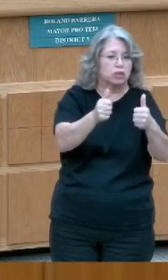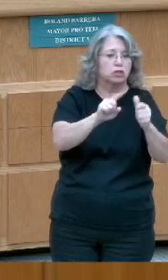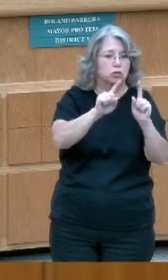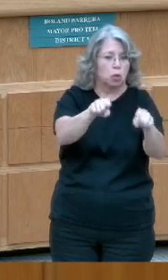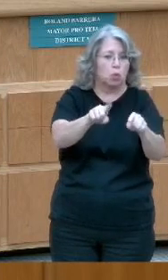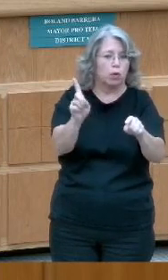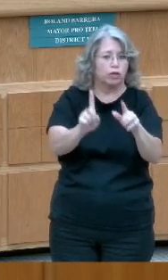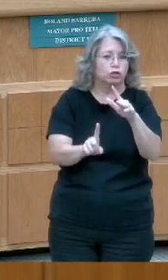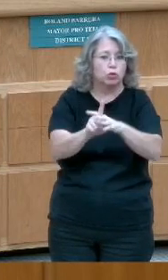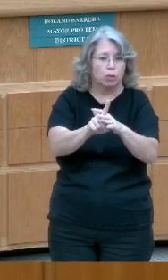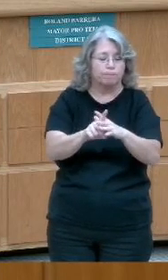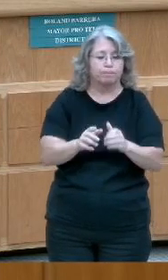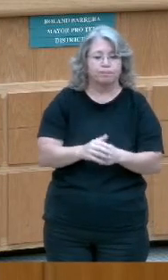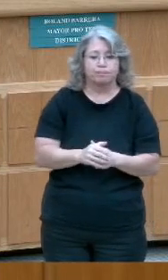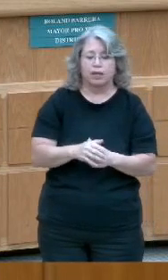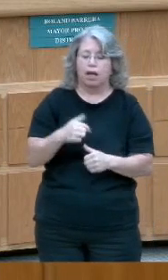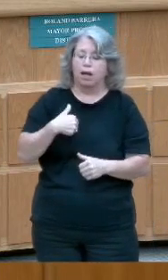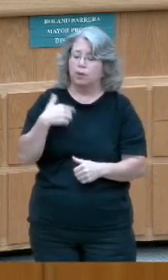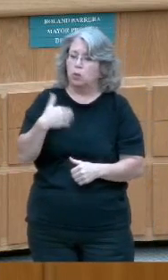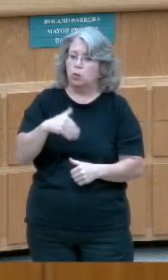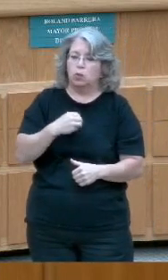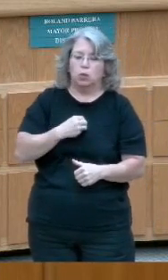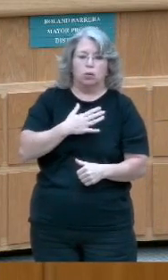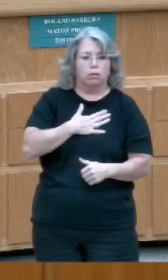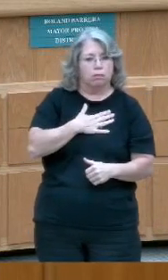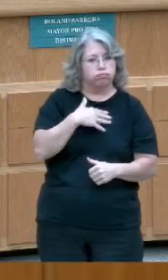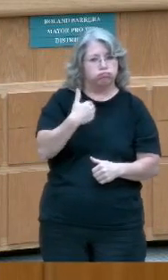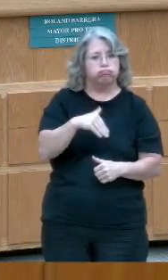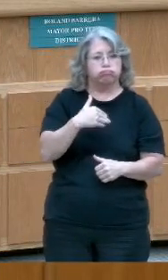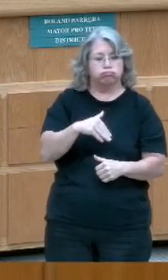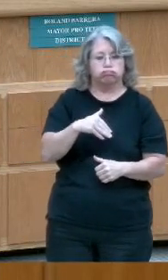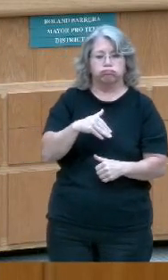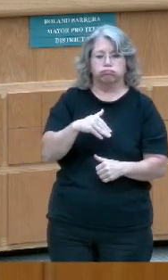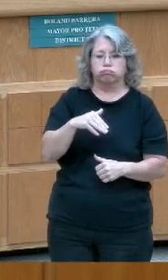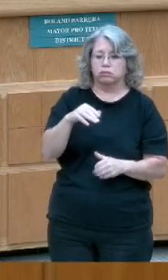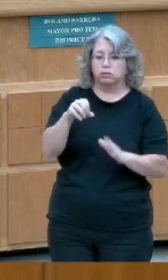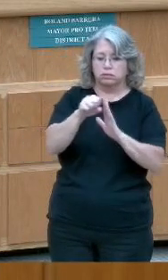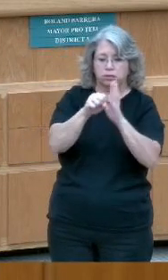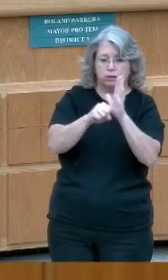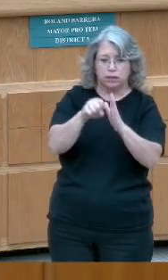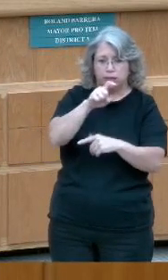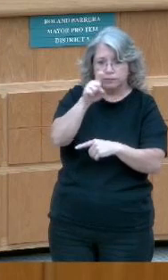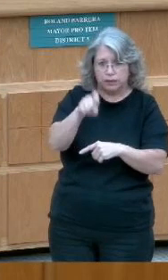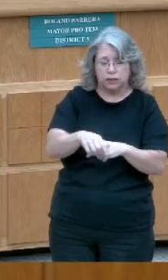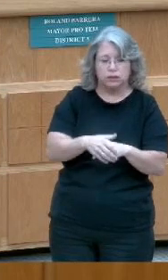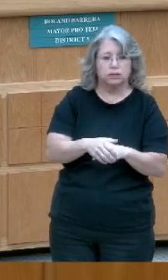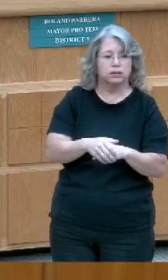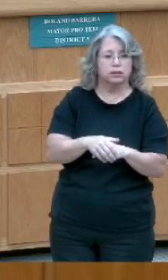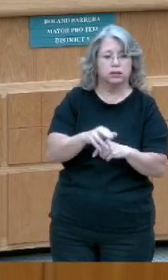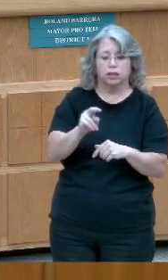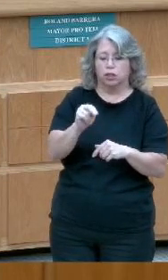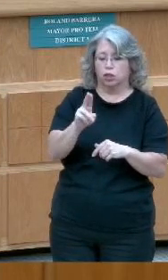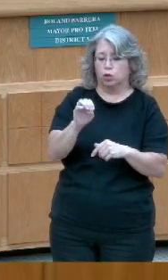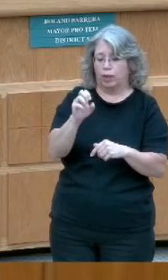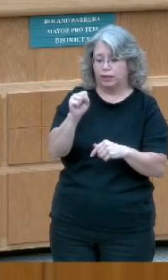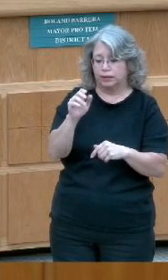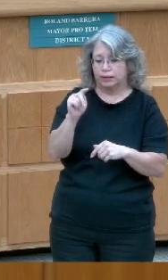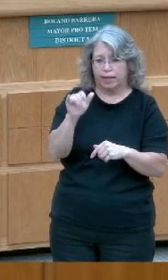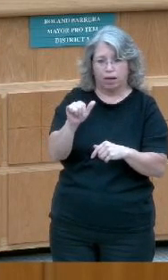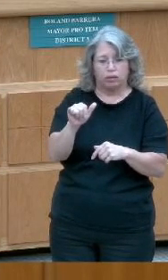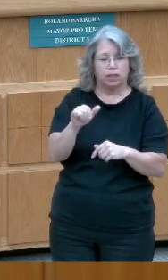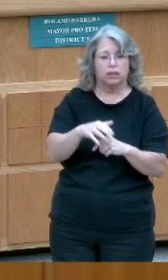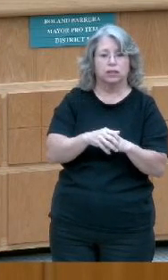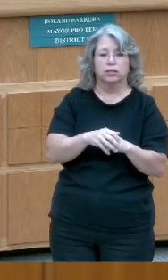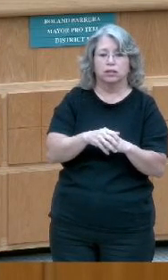has made to make sure that South Texas, Nueces County, because they're testing all around us, really have